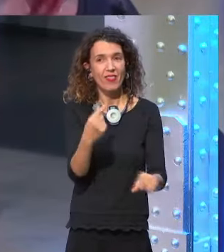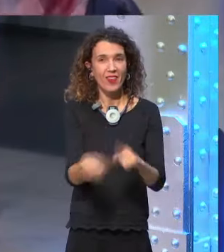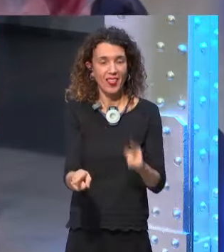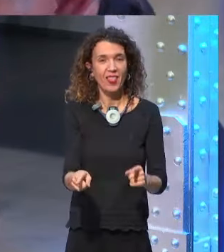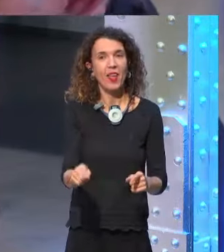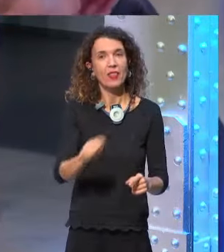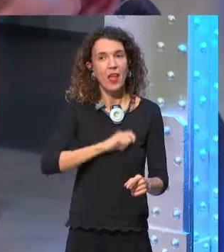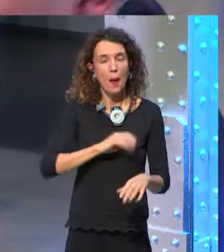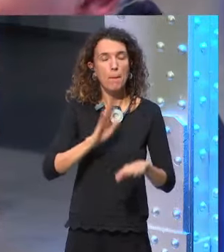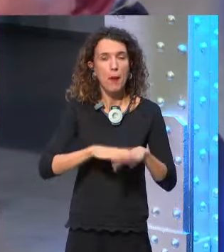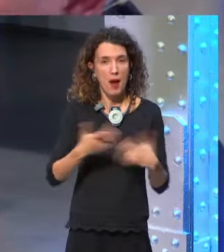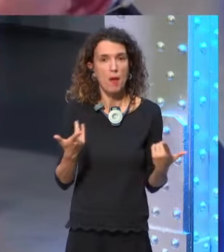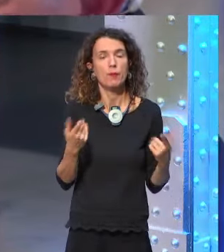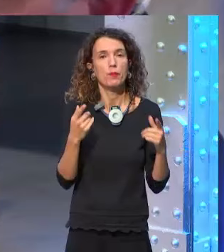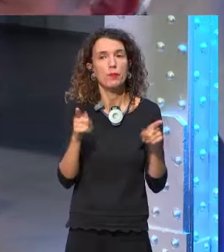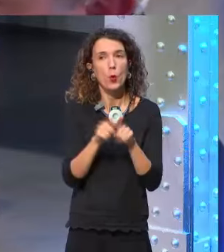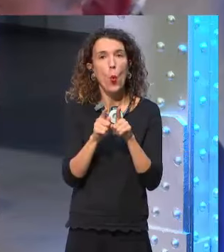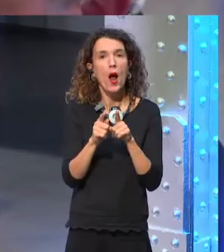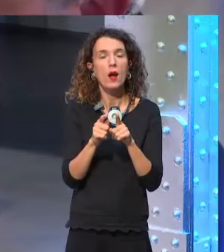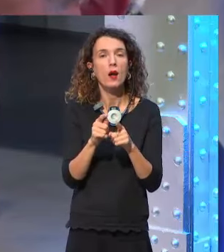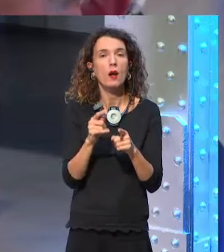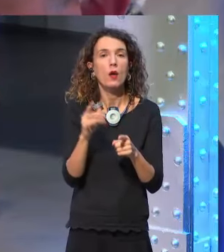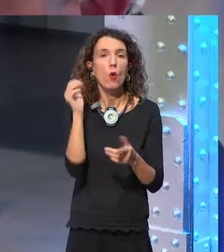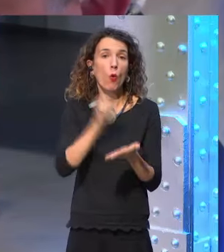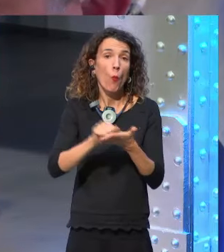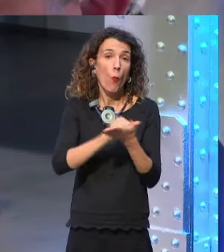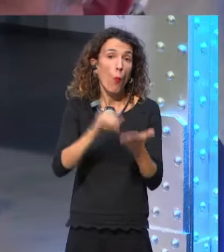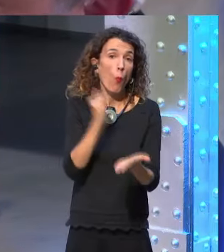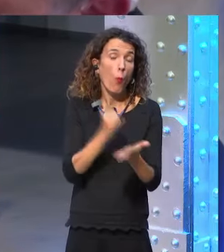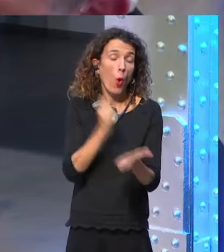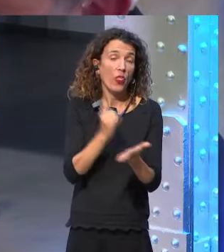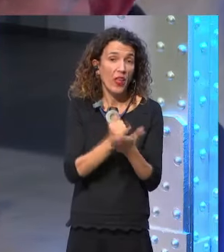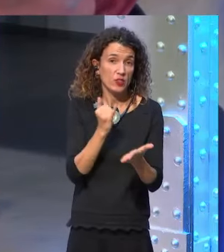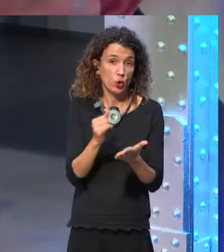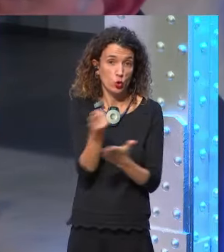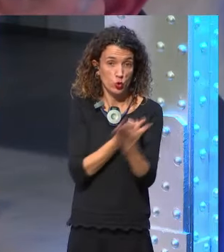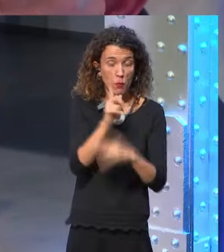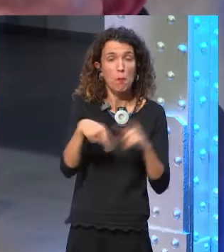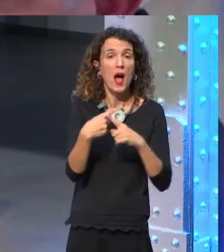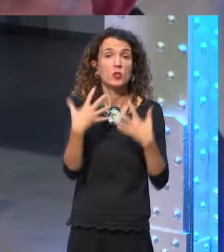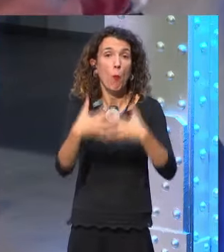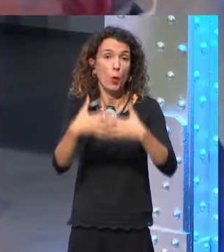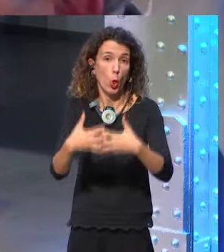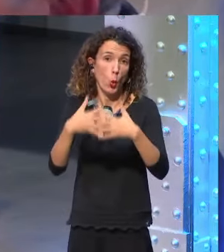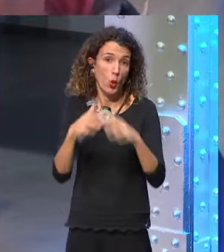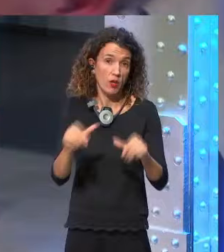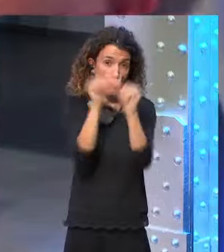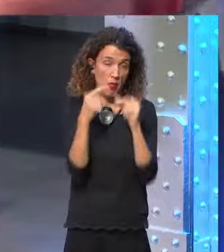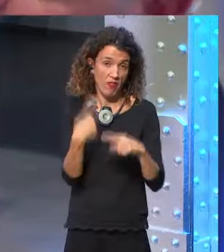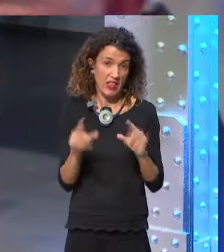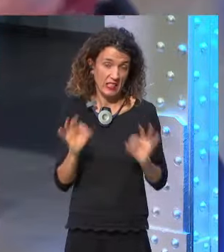sketching, but it's a different mode of production. So I'm not so worried there. Of course, you could say now, if you allude